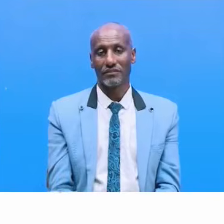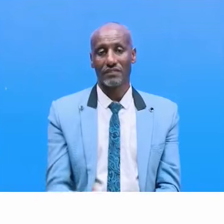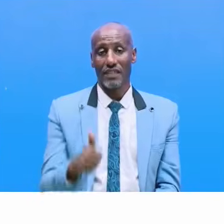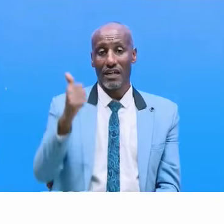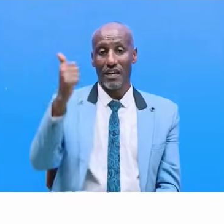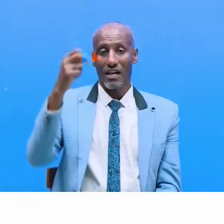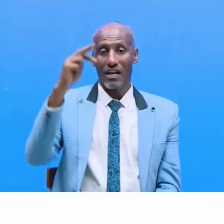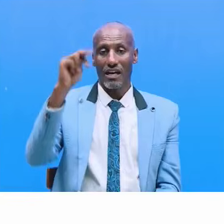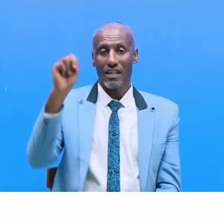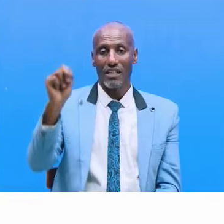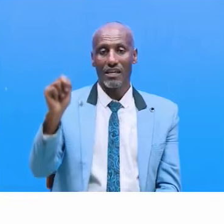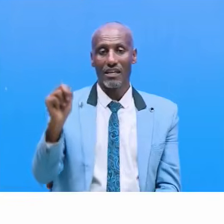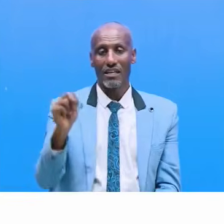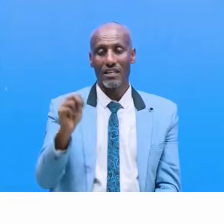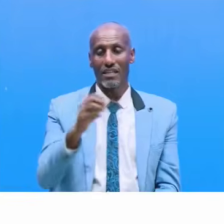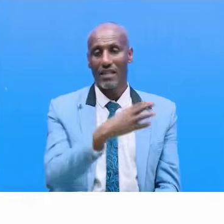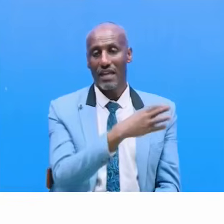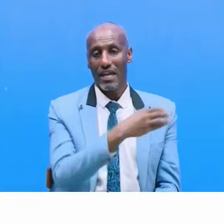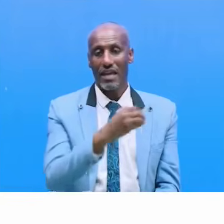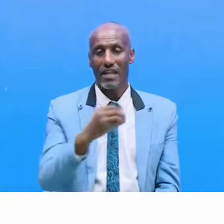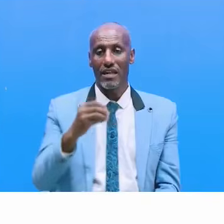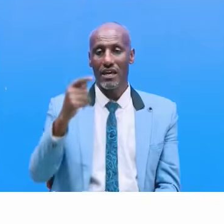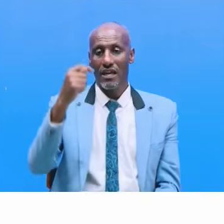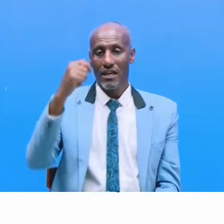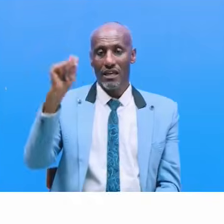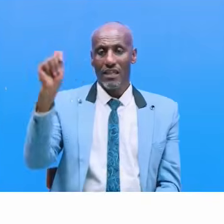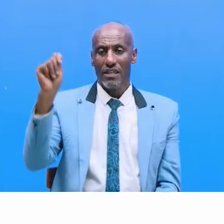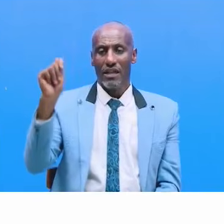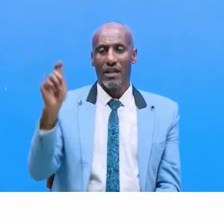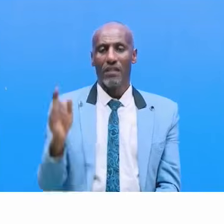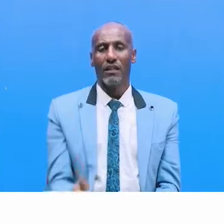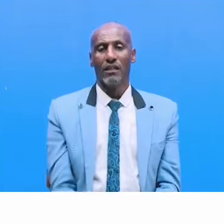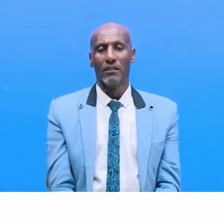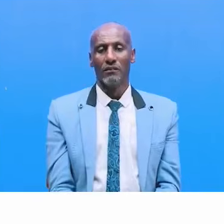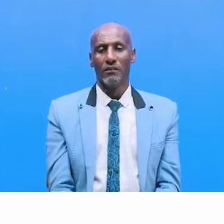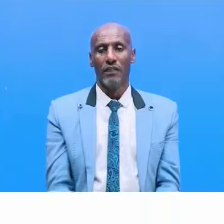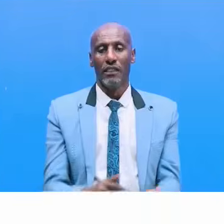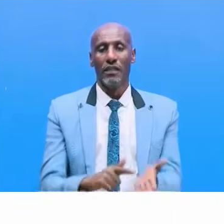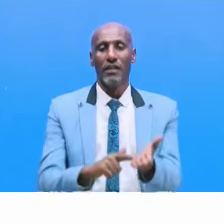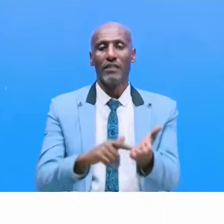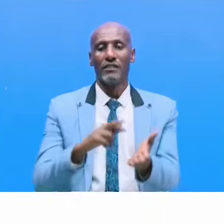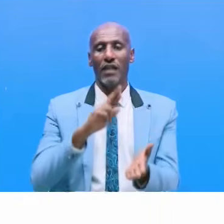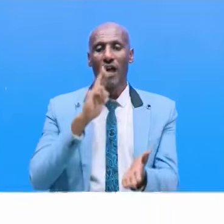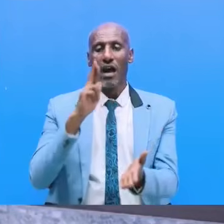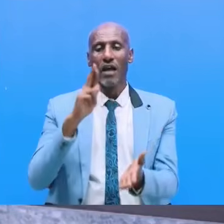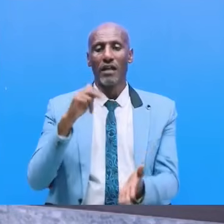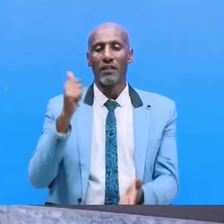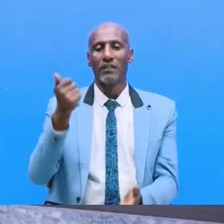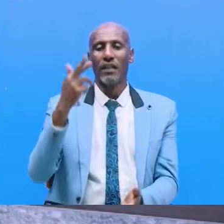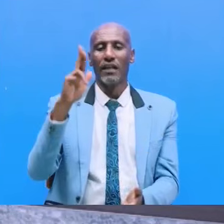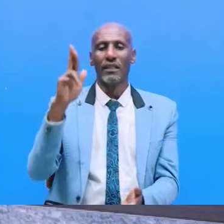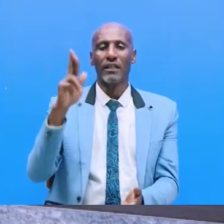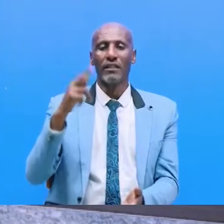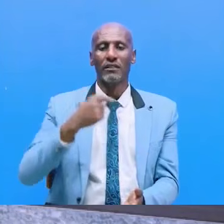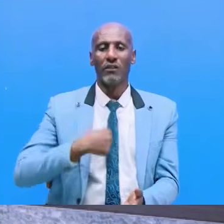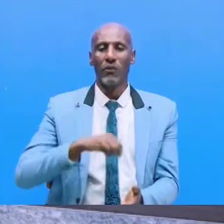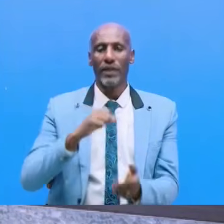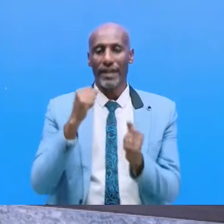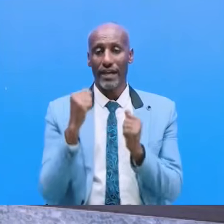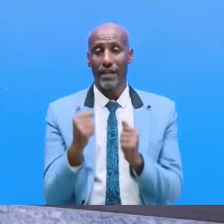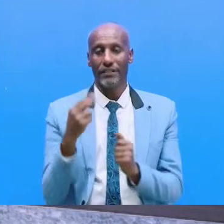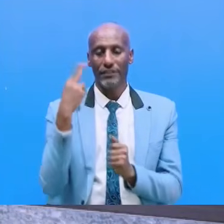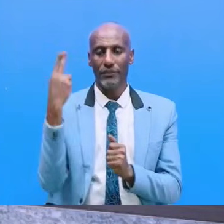an, and the. These are 3 articles. We can use these